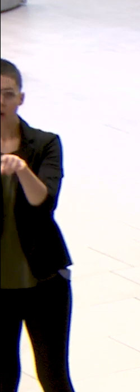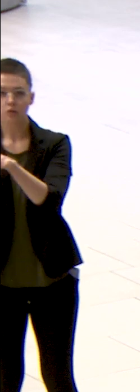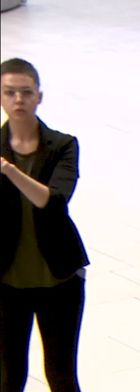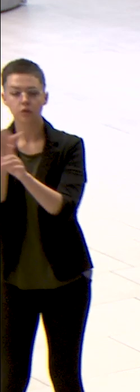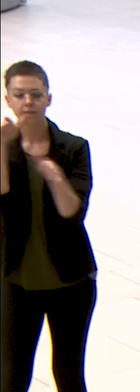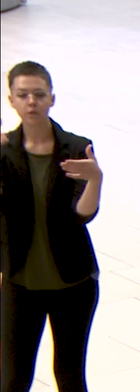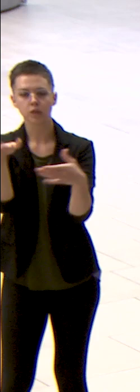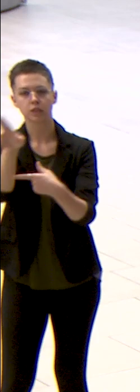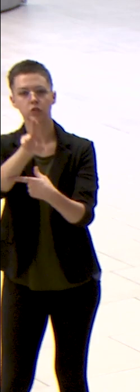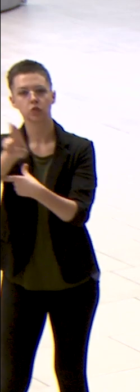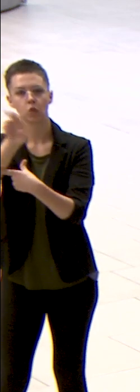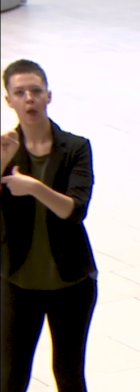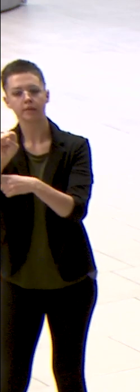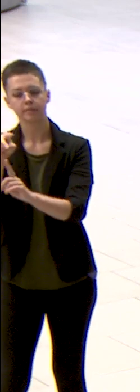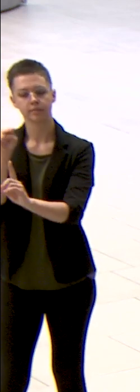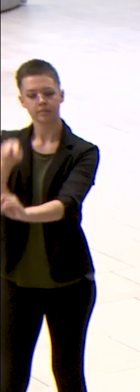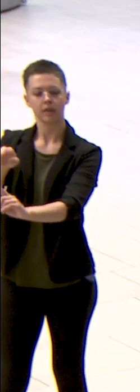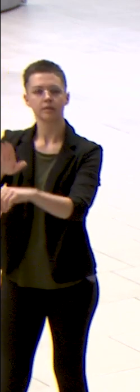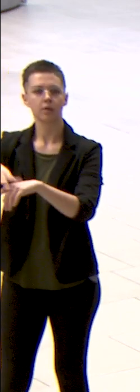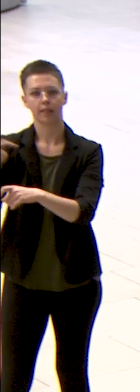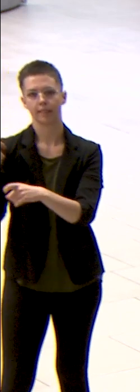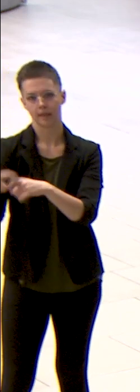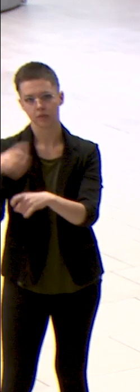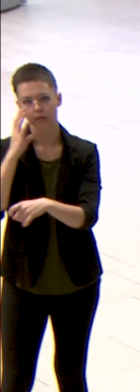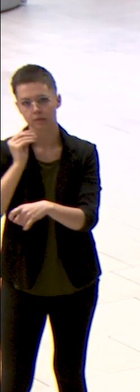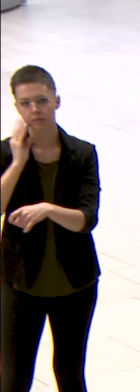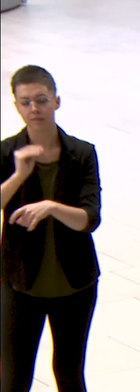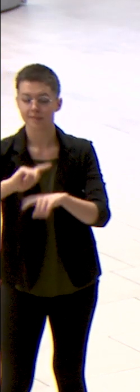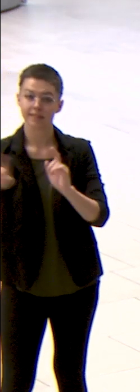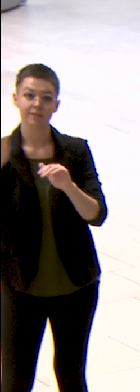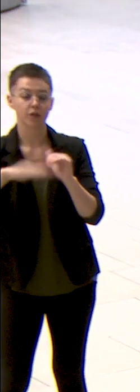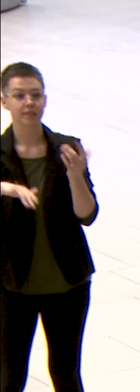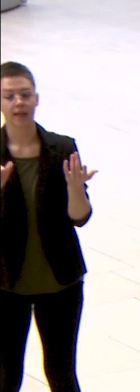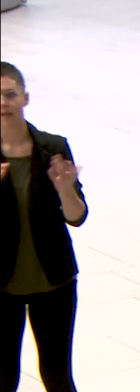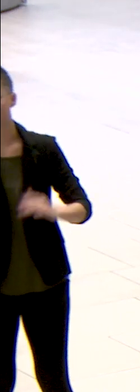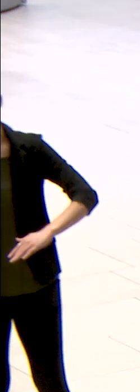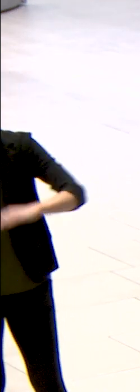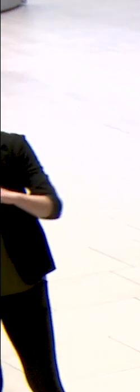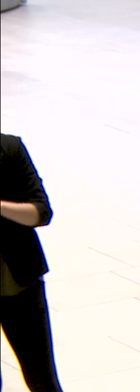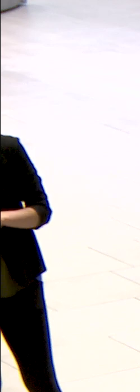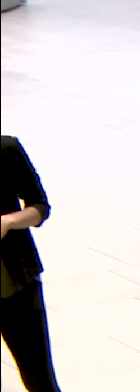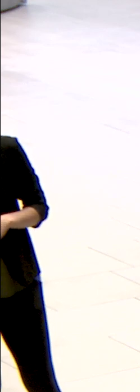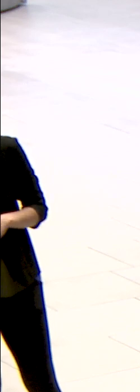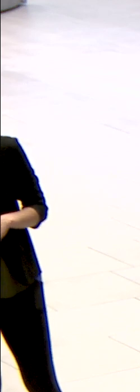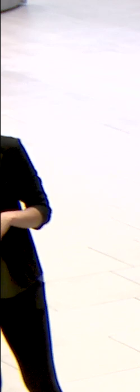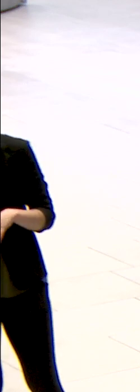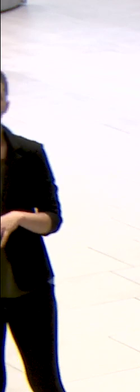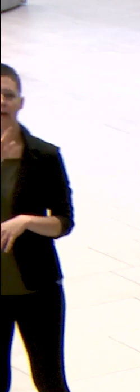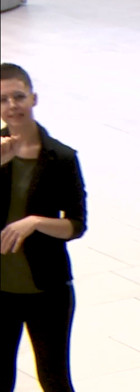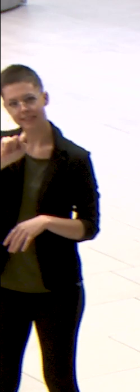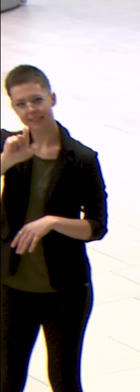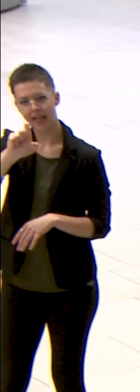US Latino perspective, right? Because that's a very different experience than, let's say, what we all saw growing up on Univision or Telemundo. Like, that